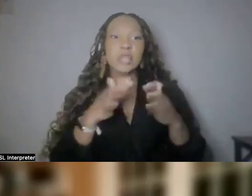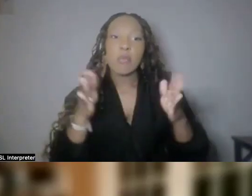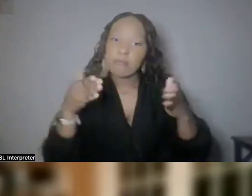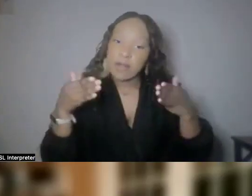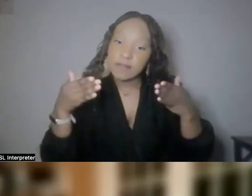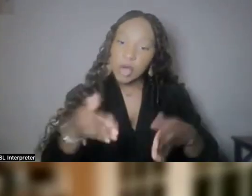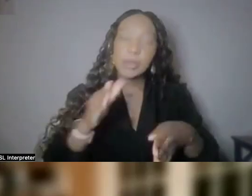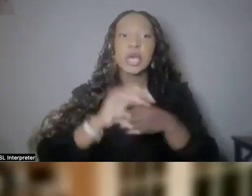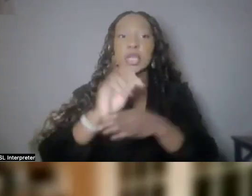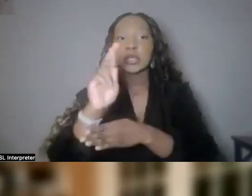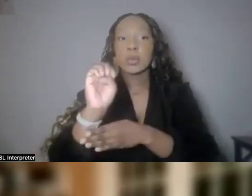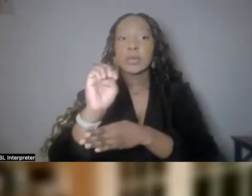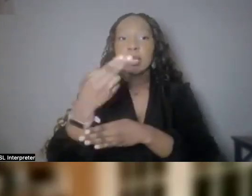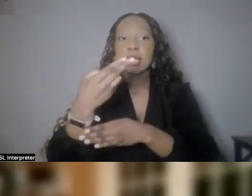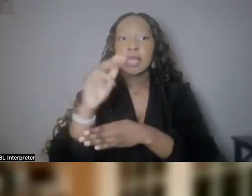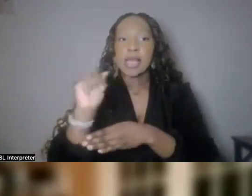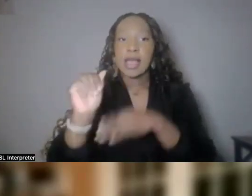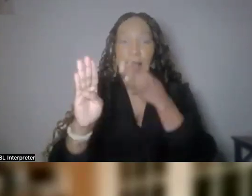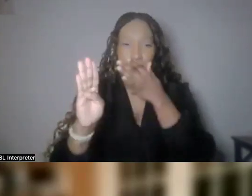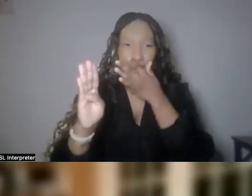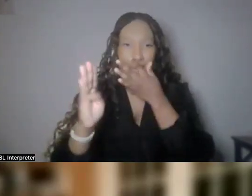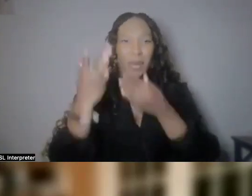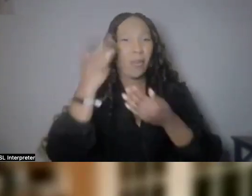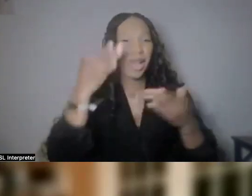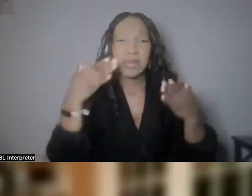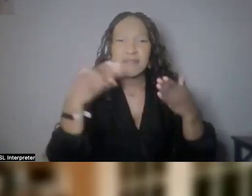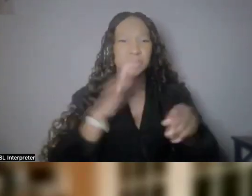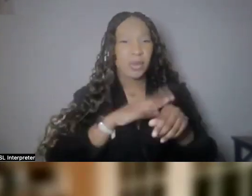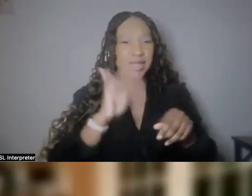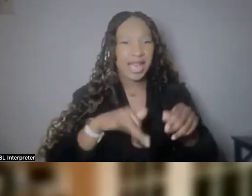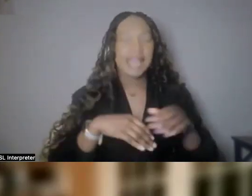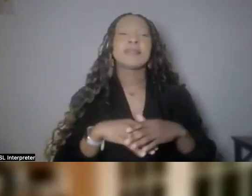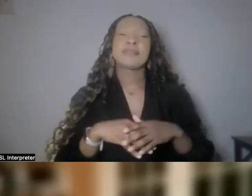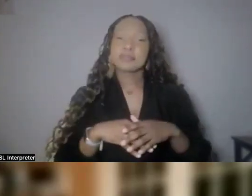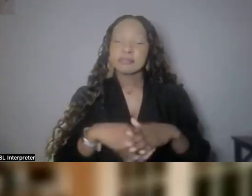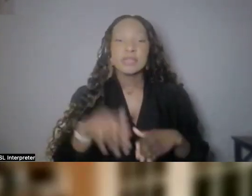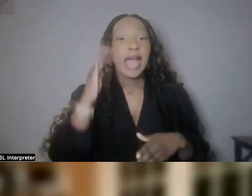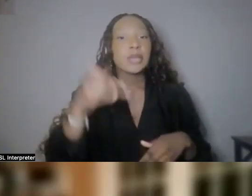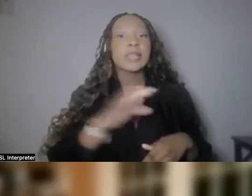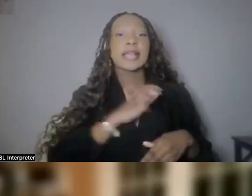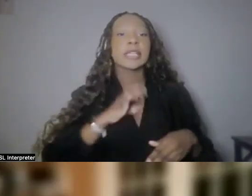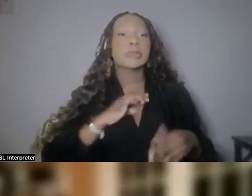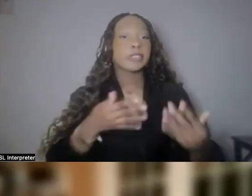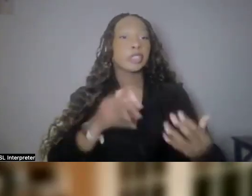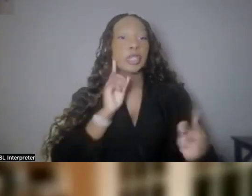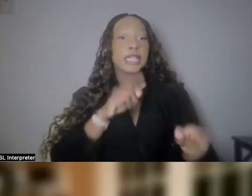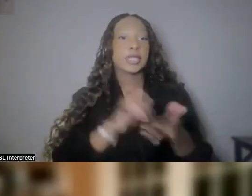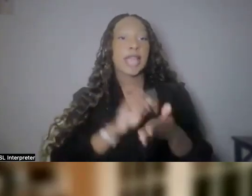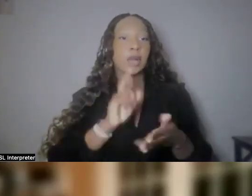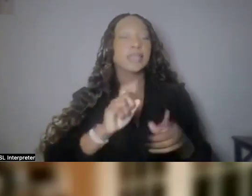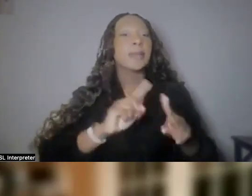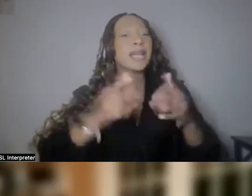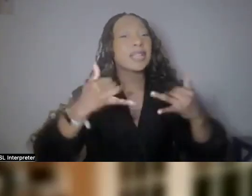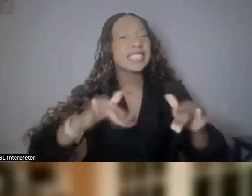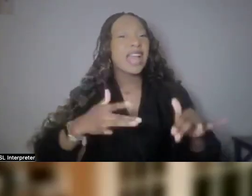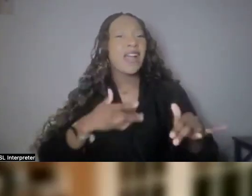on this rehab? So I just wanted to come back to that. I know, council member, you addressed it. There's still a sense, and